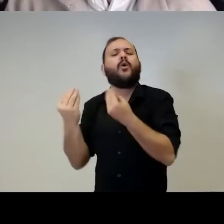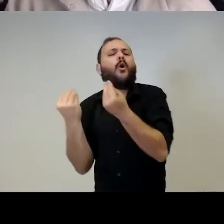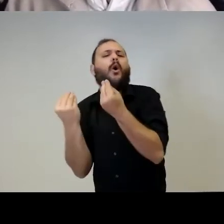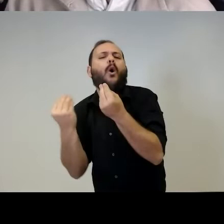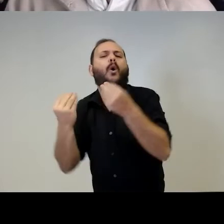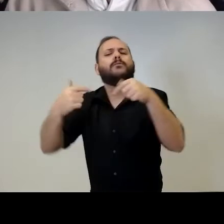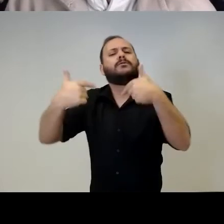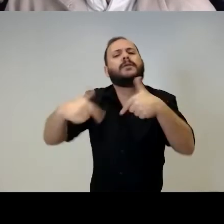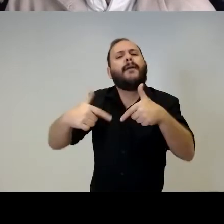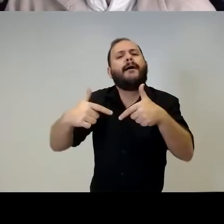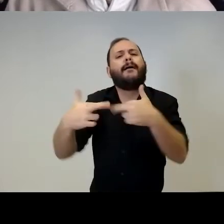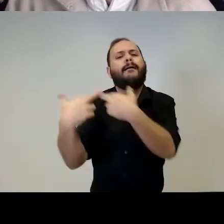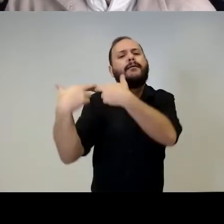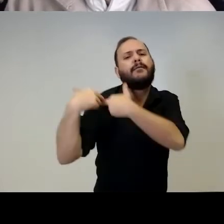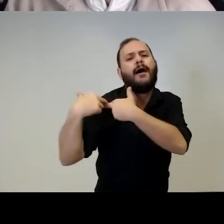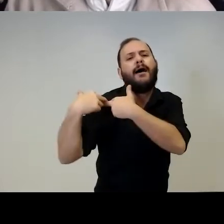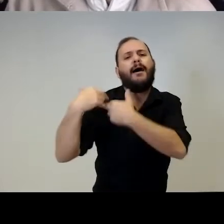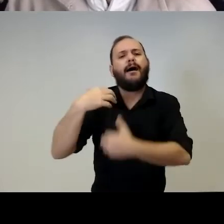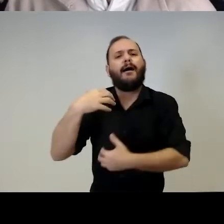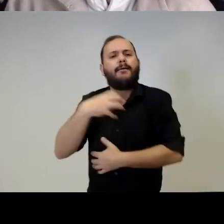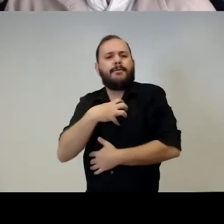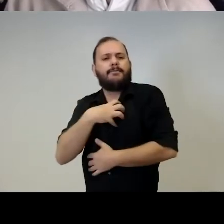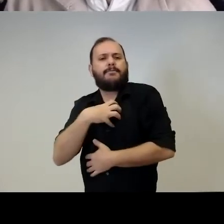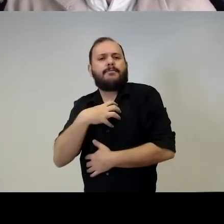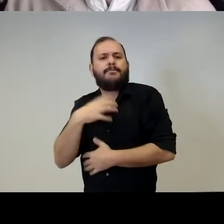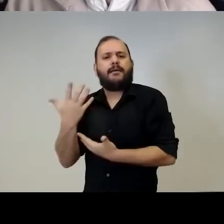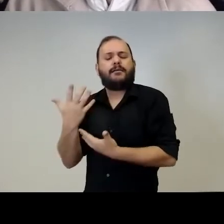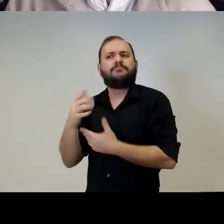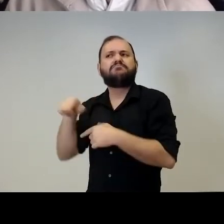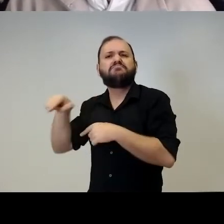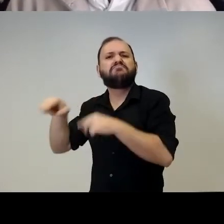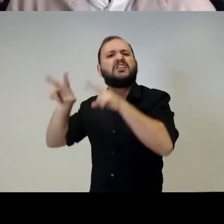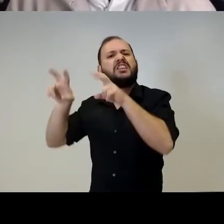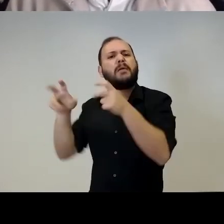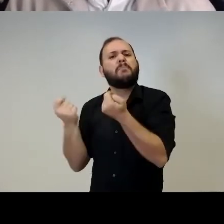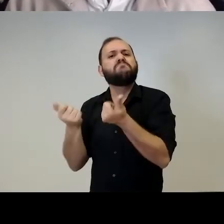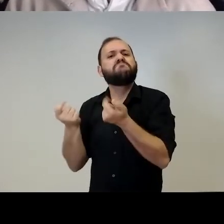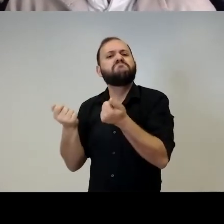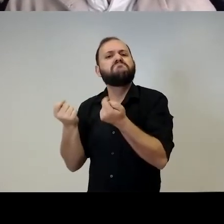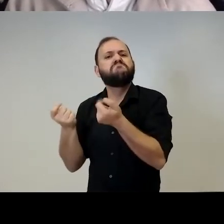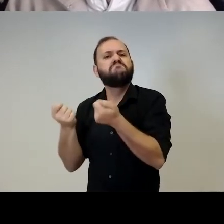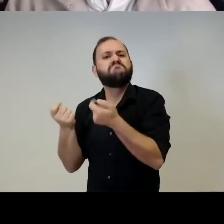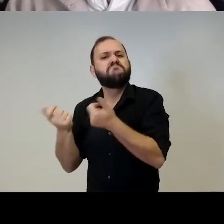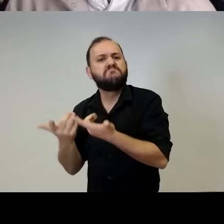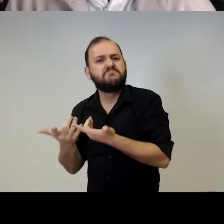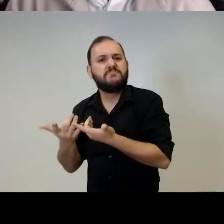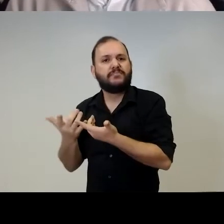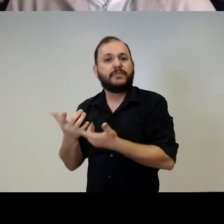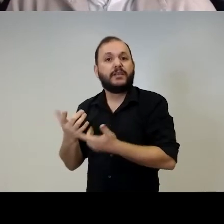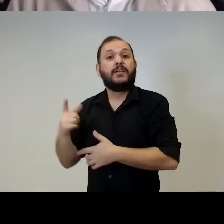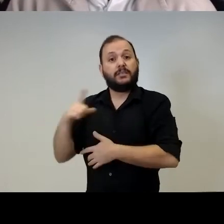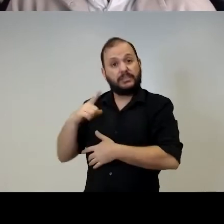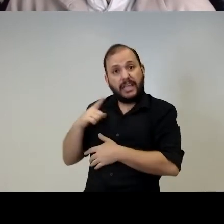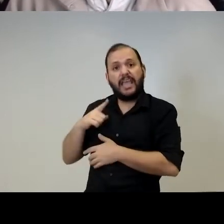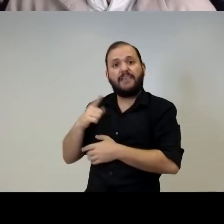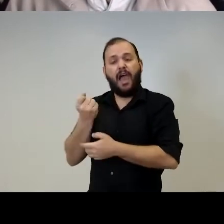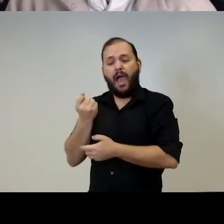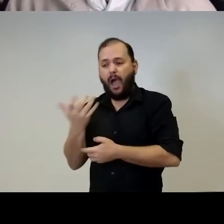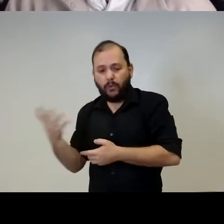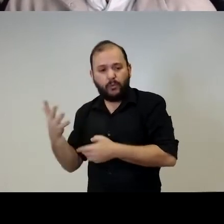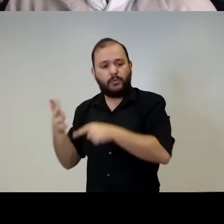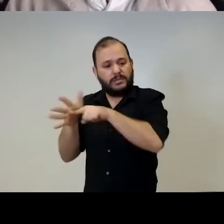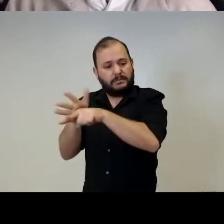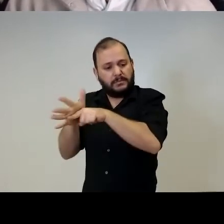was drawn to that initially by an edited volume edited by Terry Jansen from